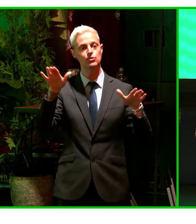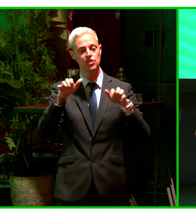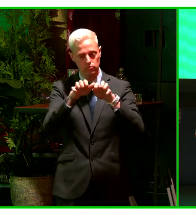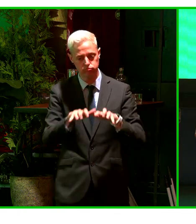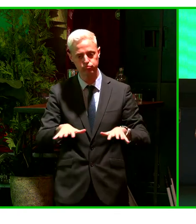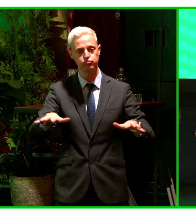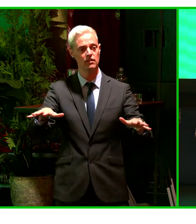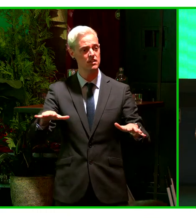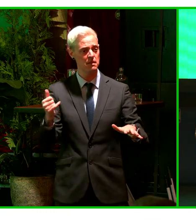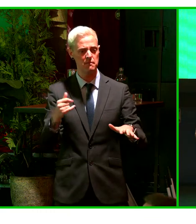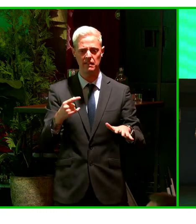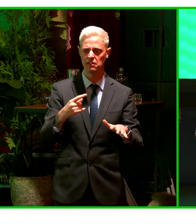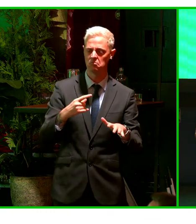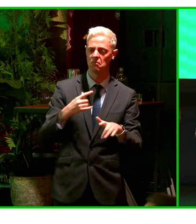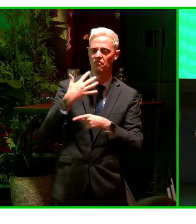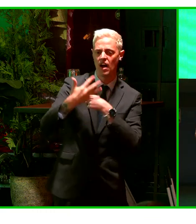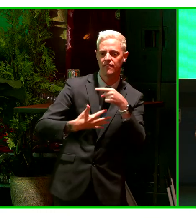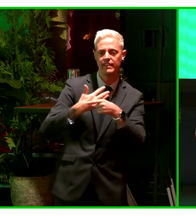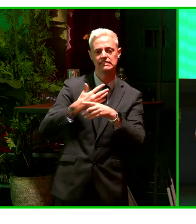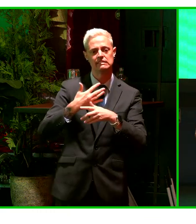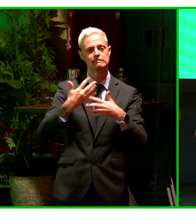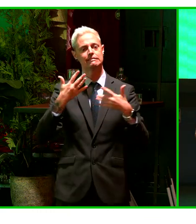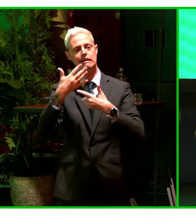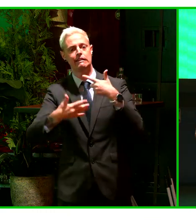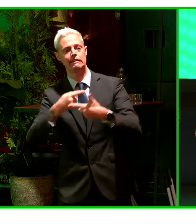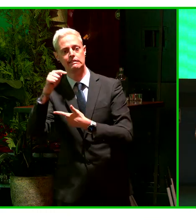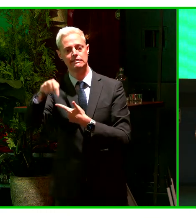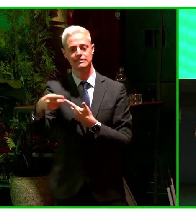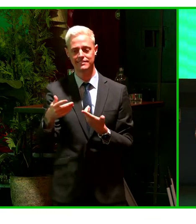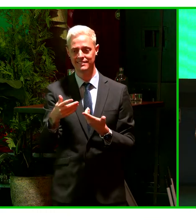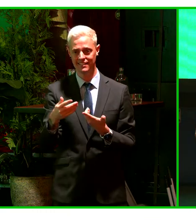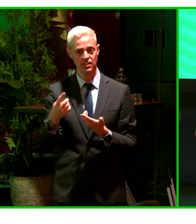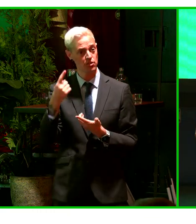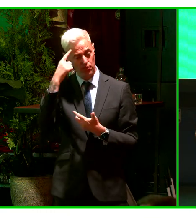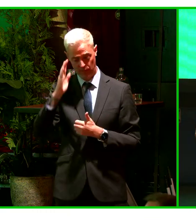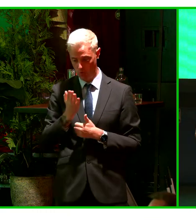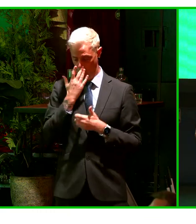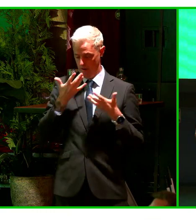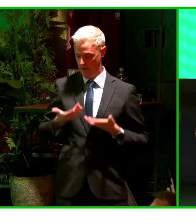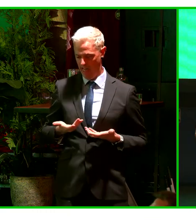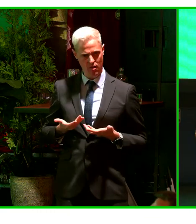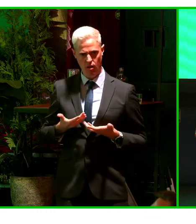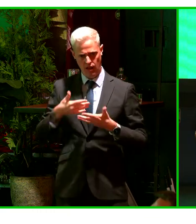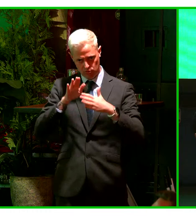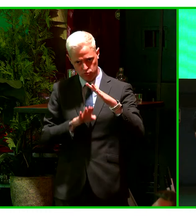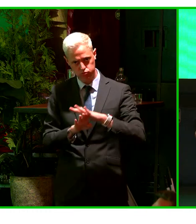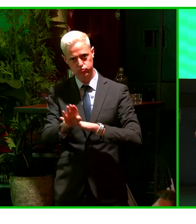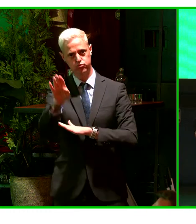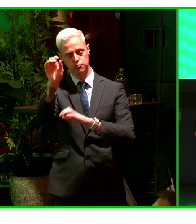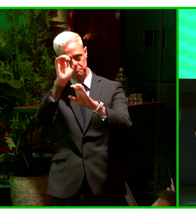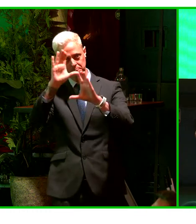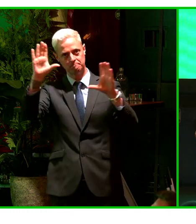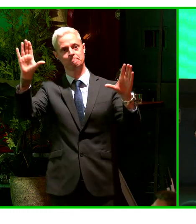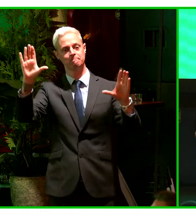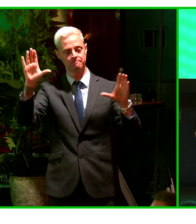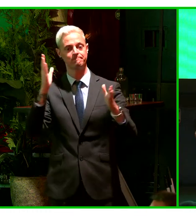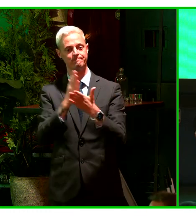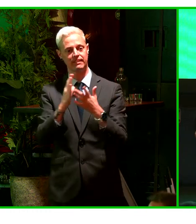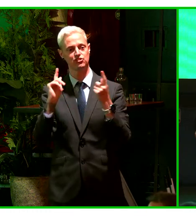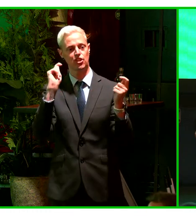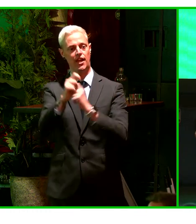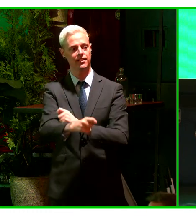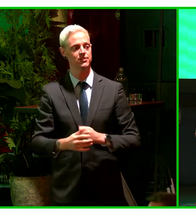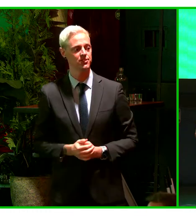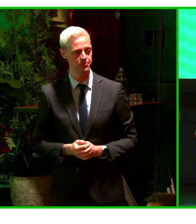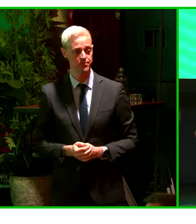thinking 5 years ahead, thinking 10 years ahead. Let's not just kind of think about the here and now, but really kind of go for the future. And it